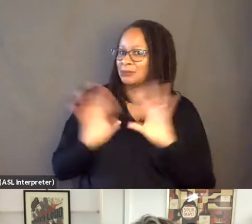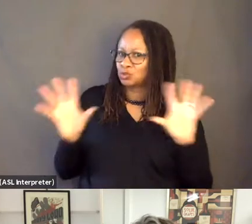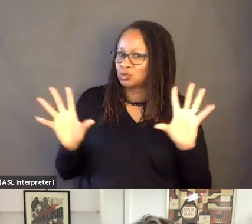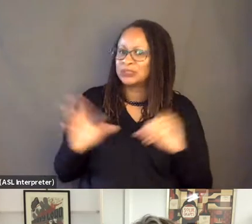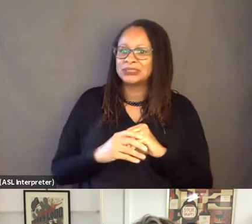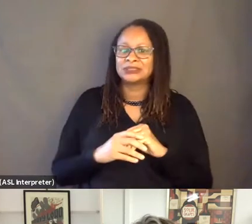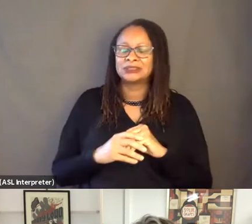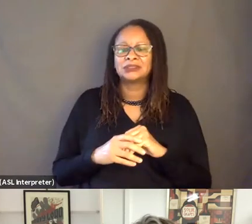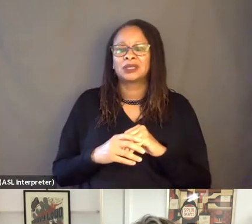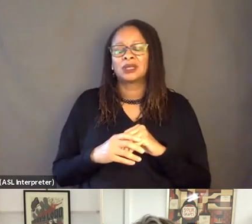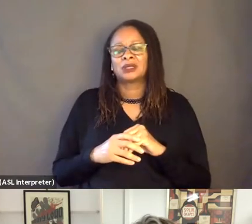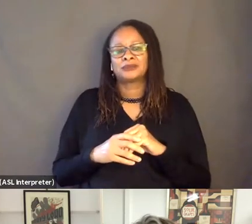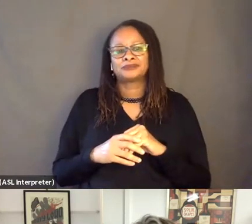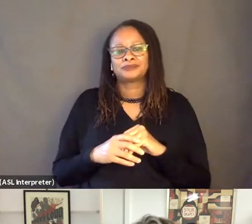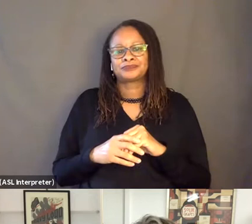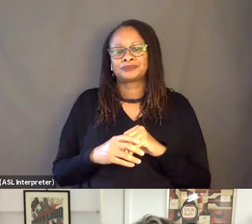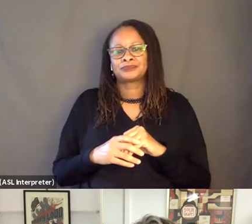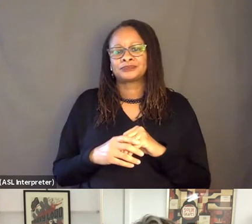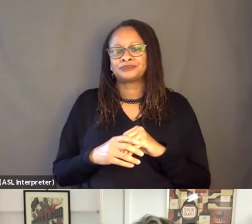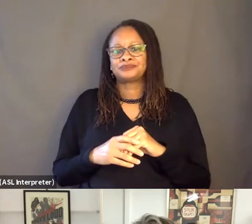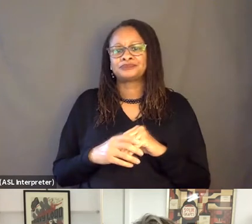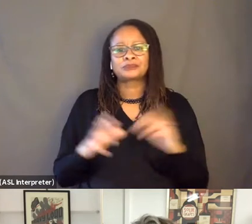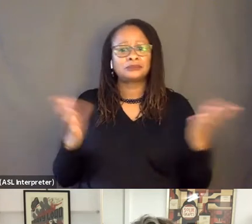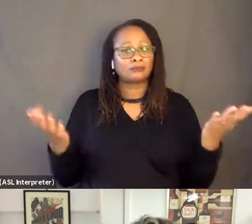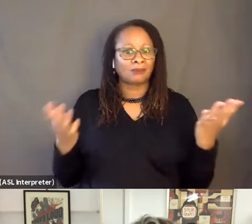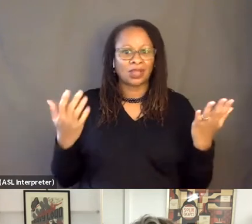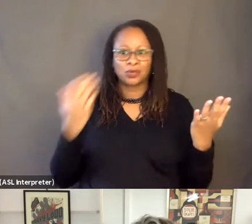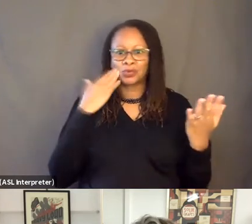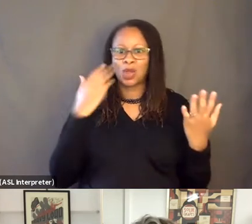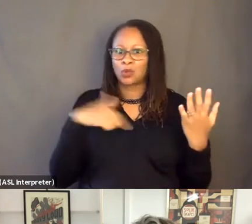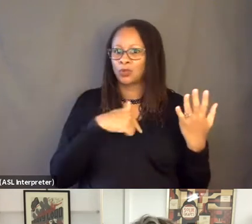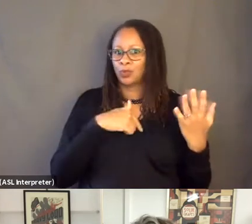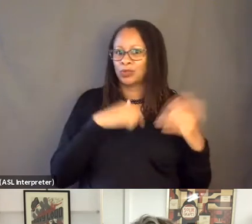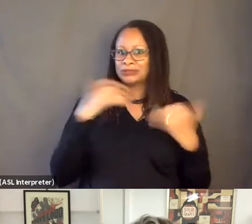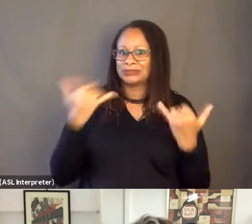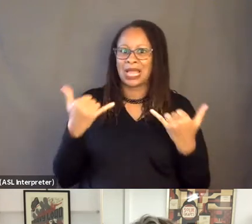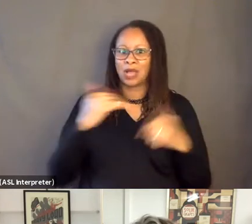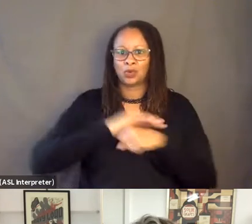has COVID affected the trajectory of this movie reaching the world?